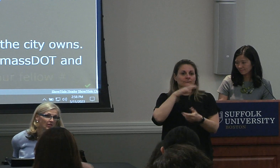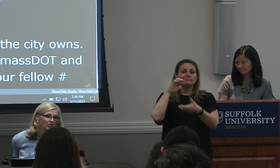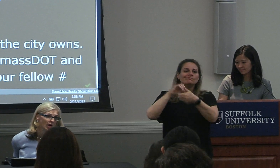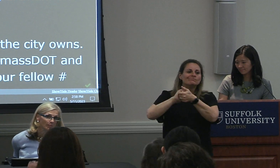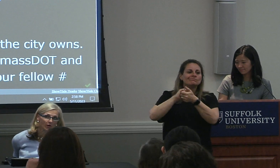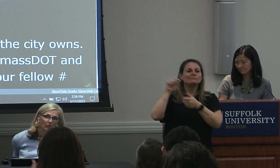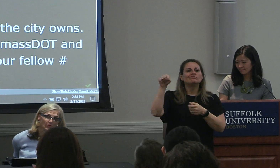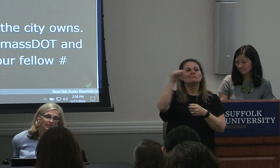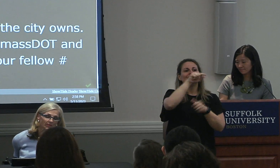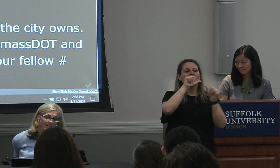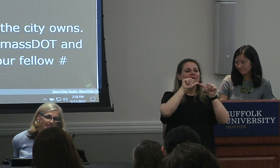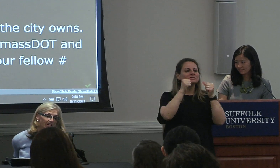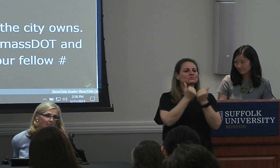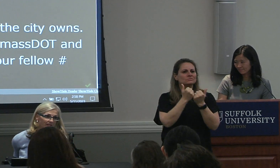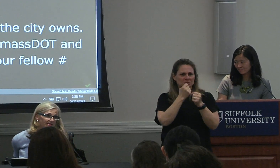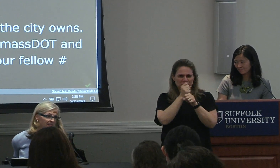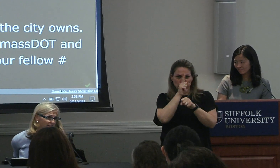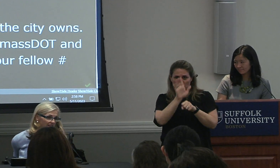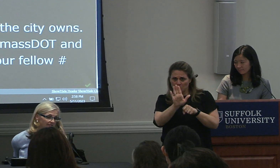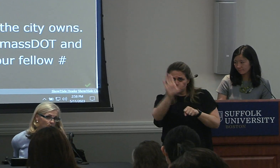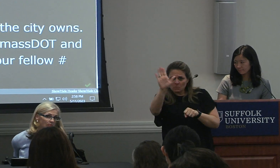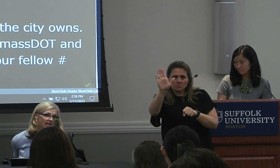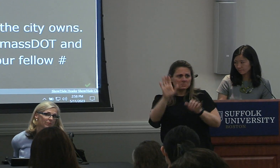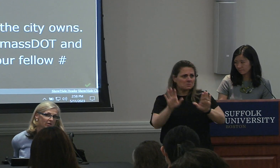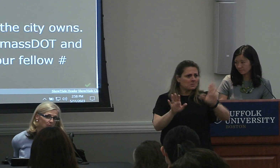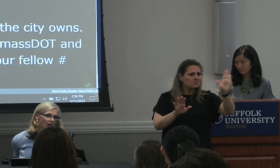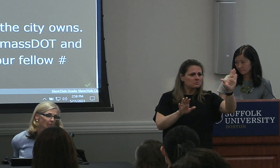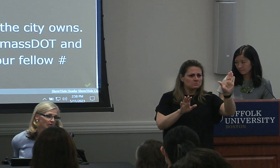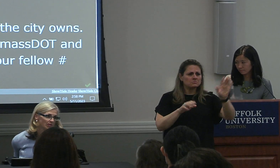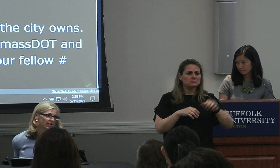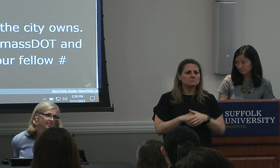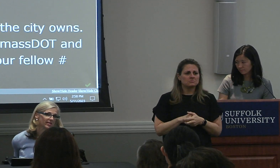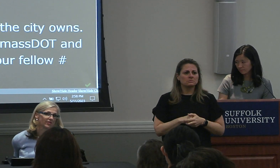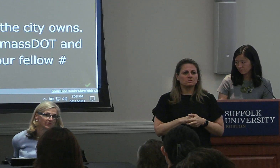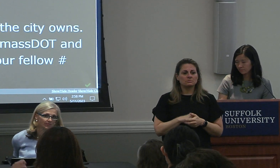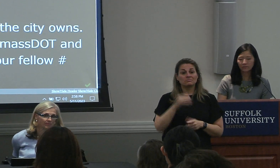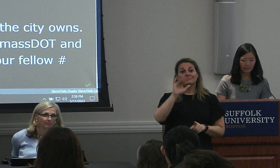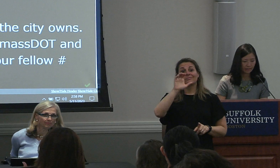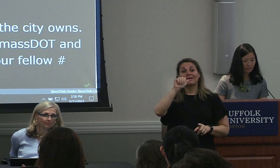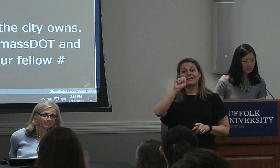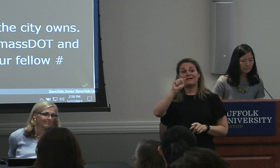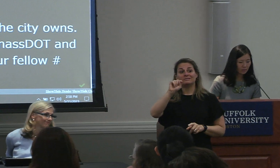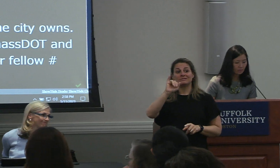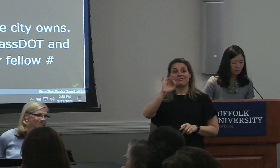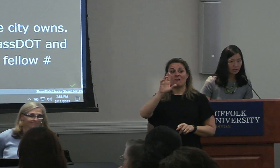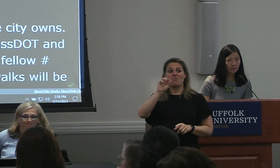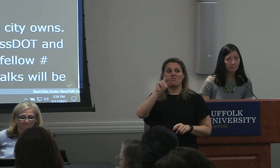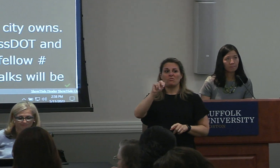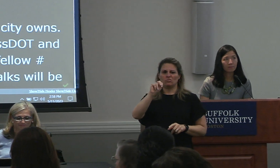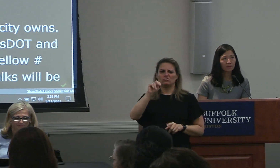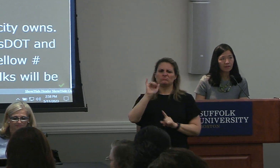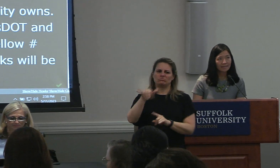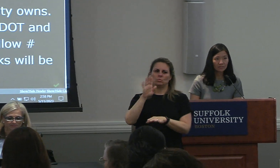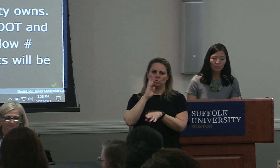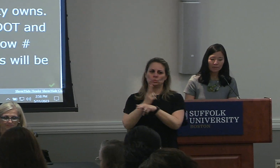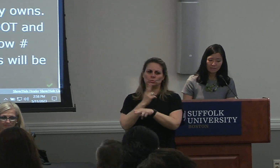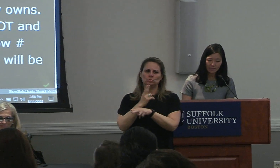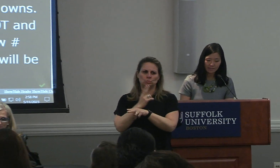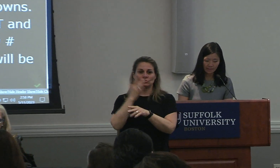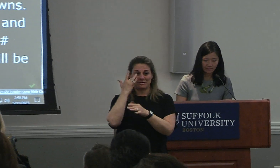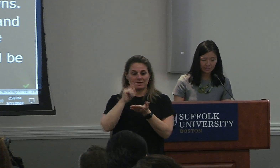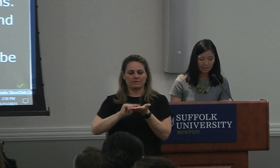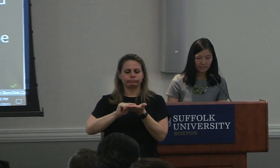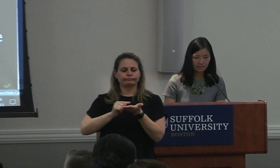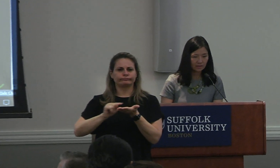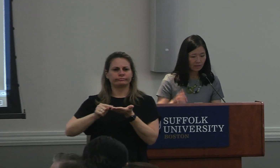to talk about cast iron, but the city-owned sidewalks will all be using cast iron. Great. So I guess what I'm